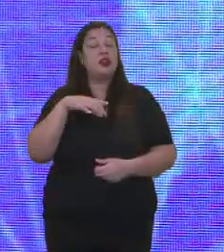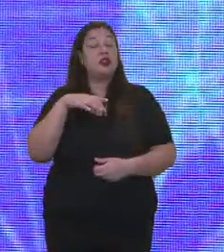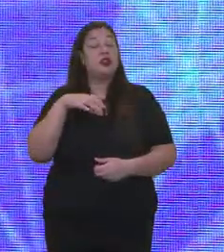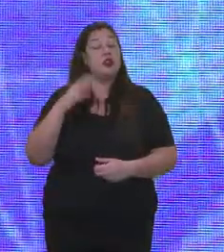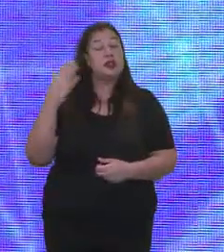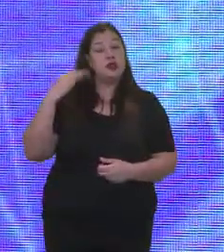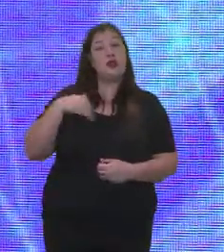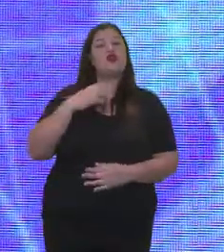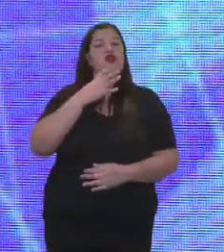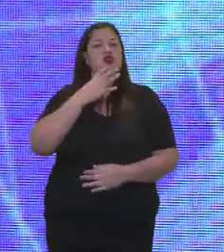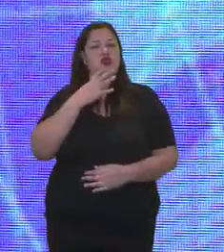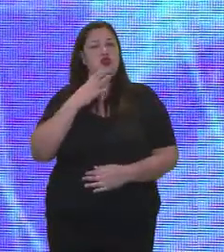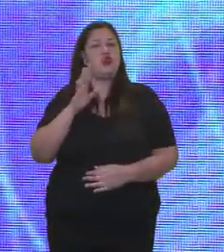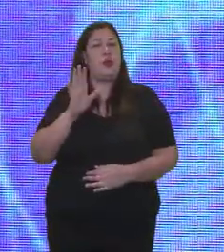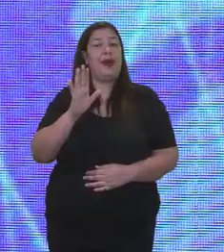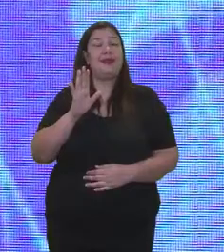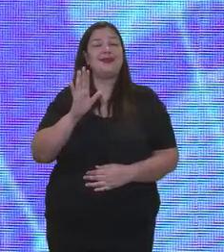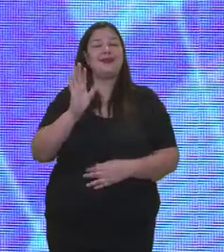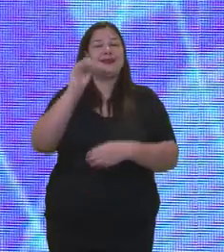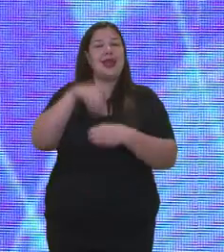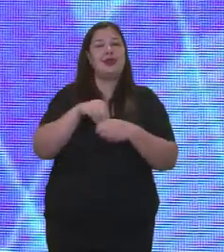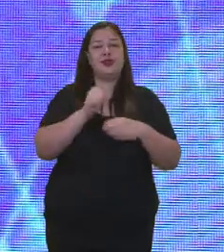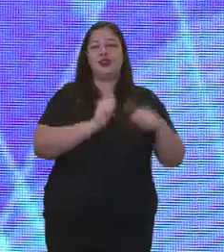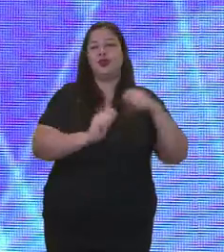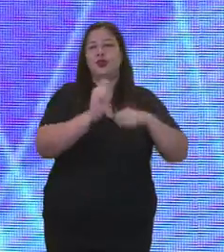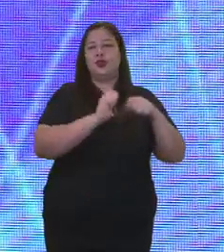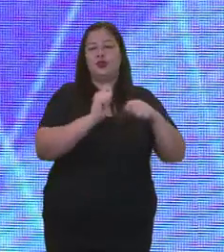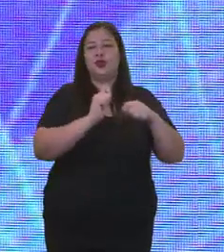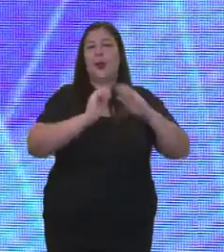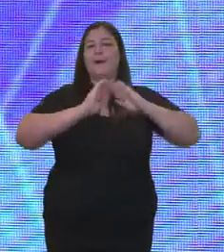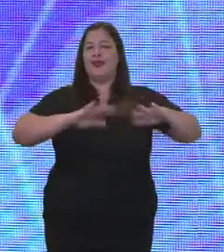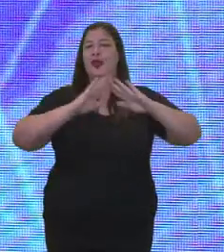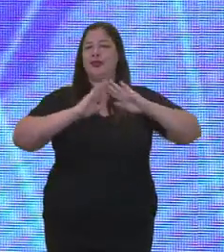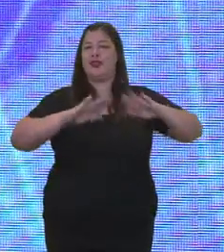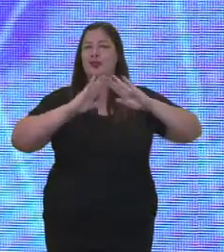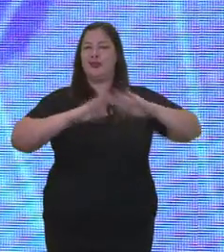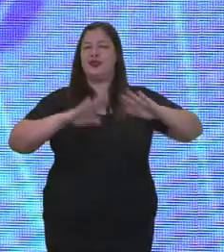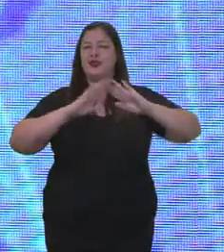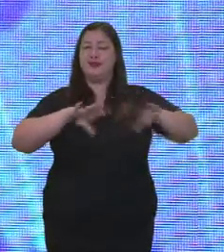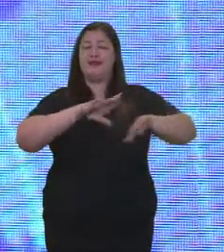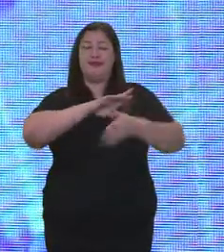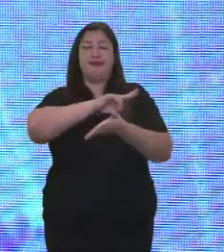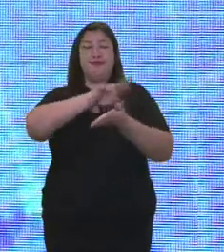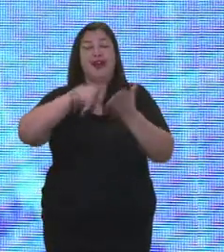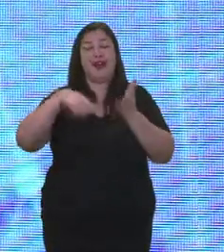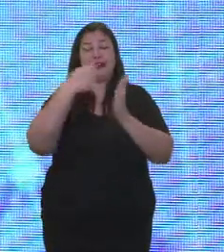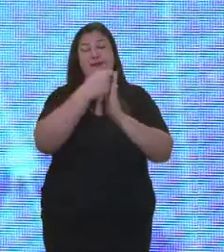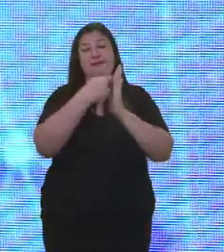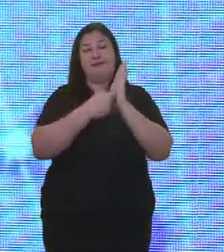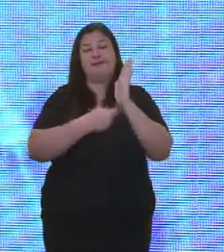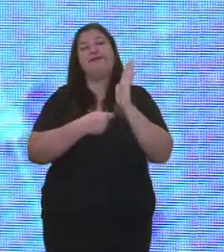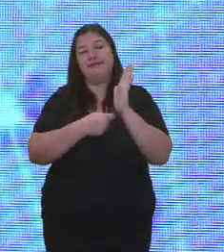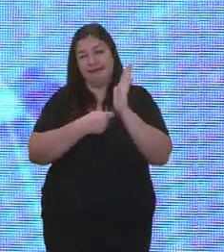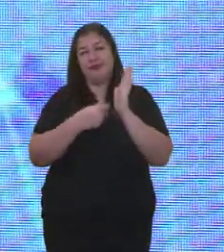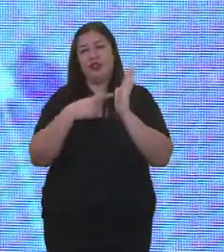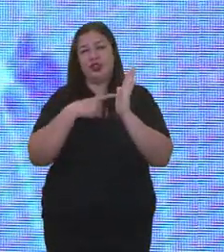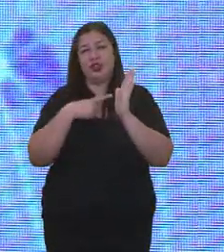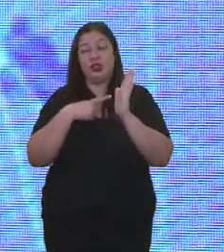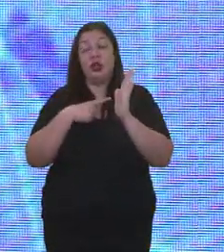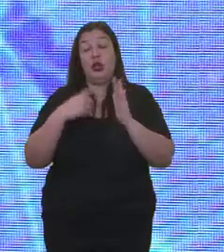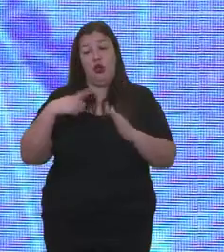much knowledge I had, the market still demanded too much. And the university I did was not a first